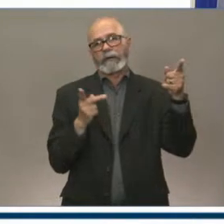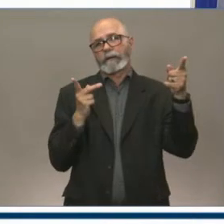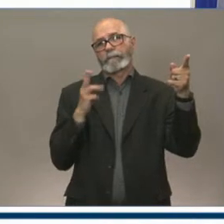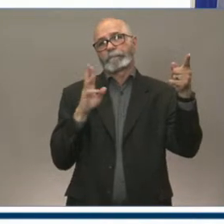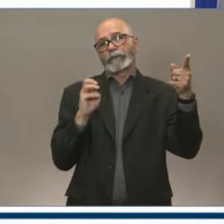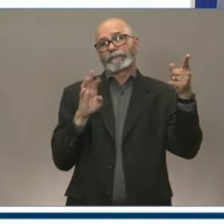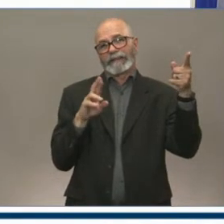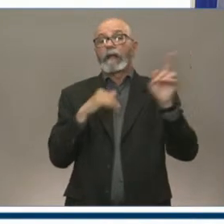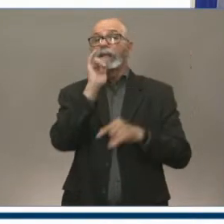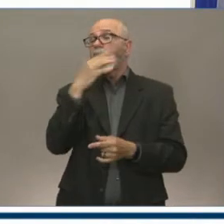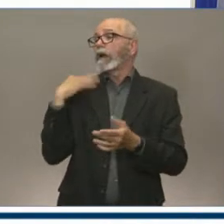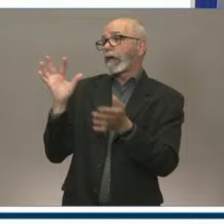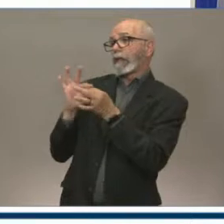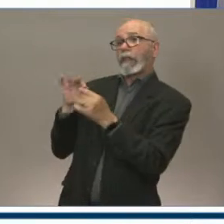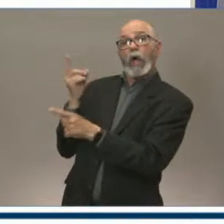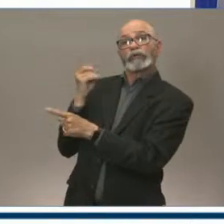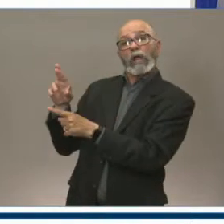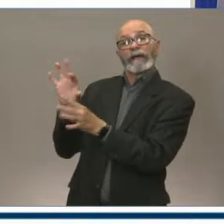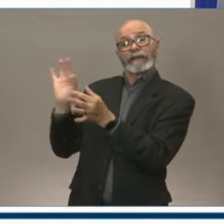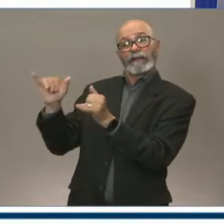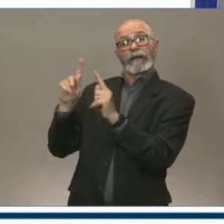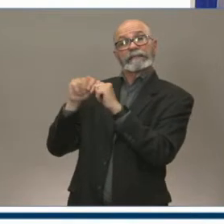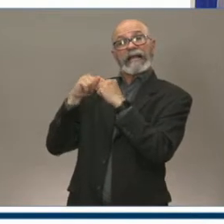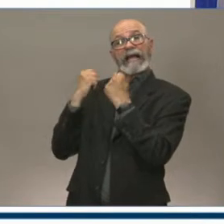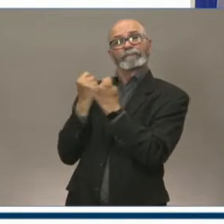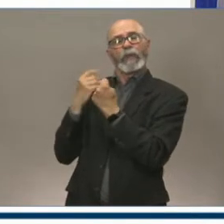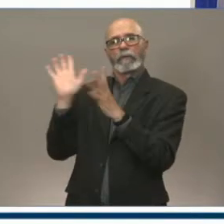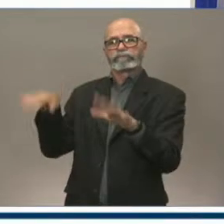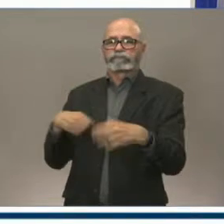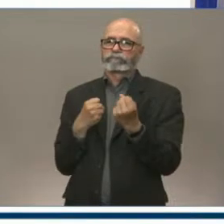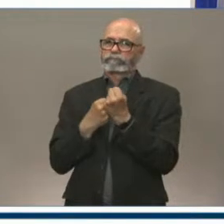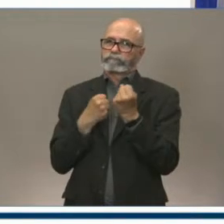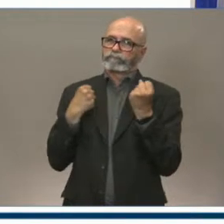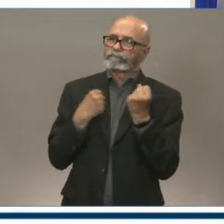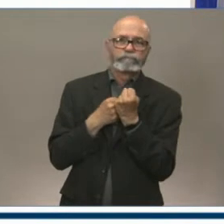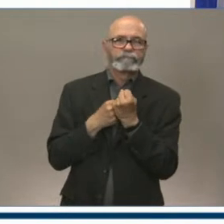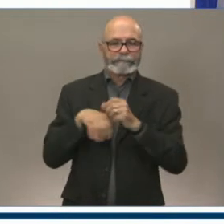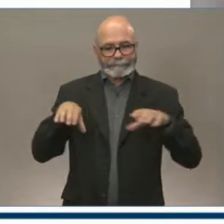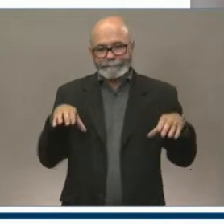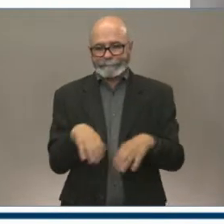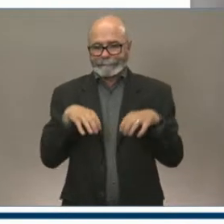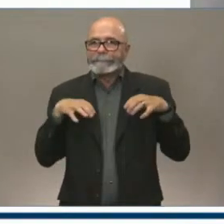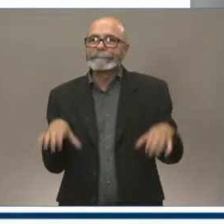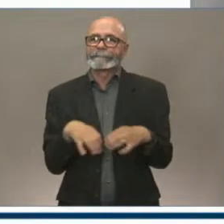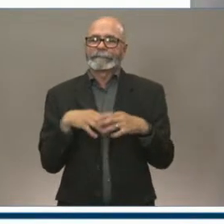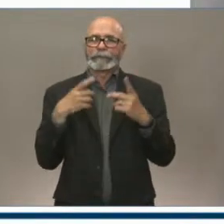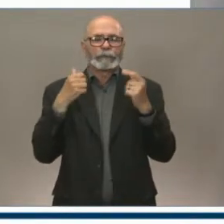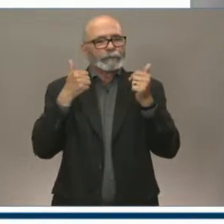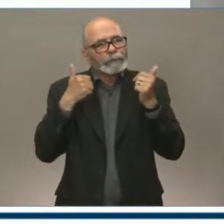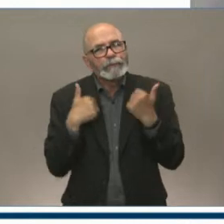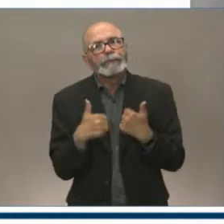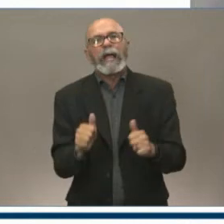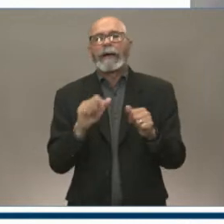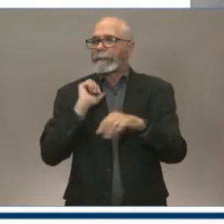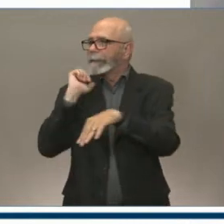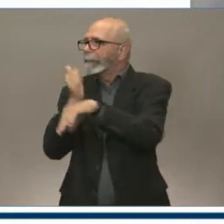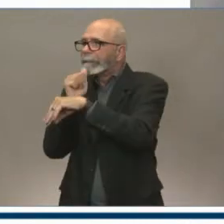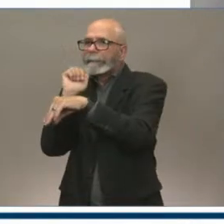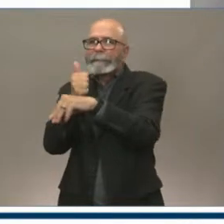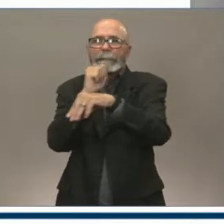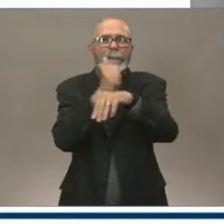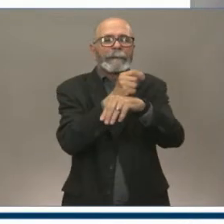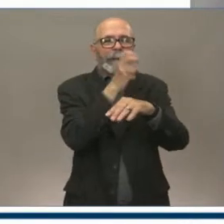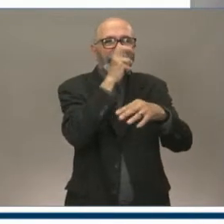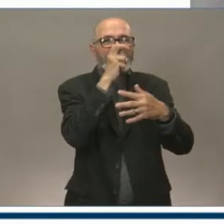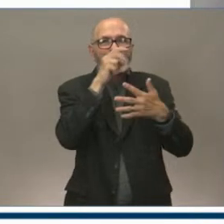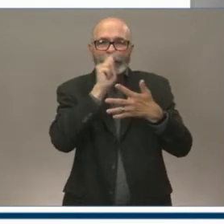of course, but he has a mighty team behind him that are working. We're pushing very hard to get the right restrictions in place. So over the last few days,